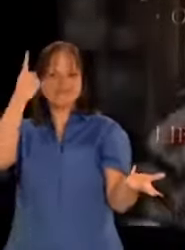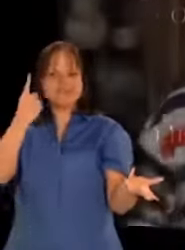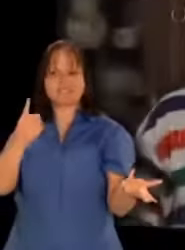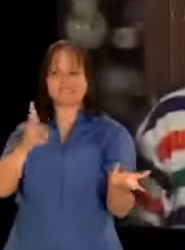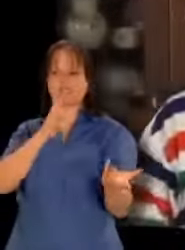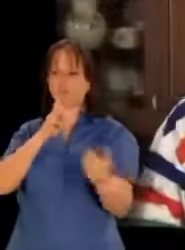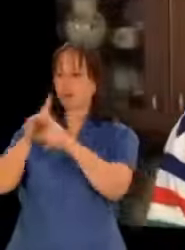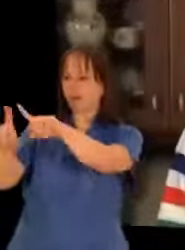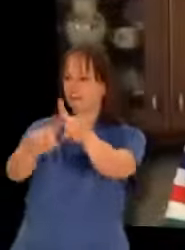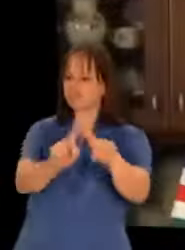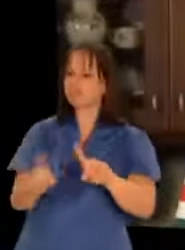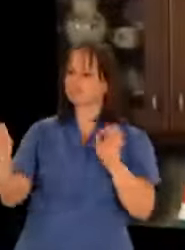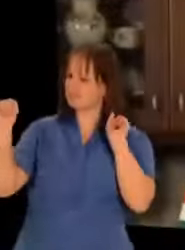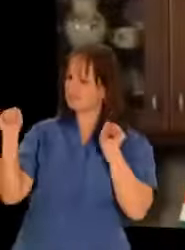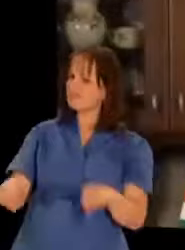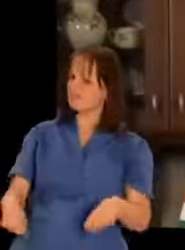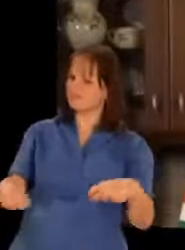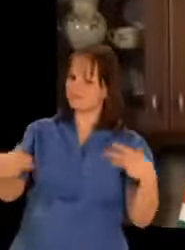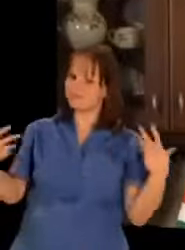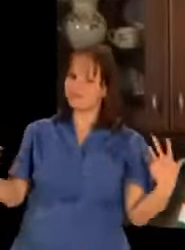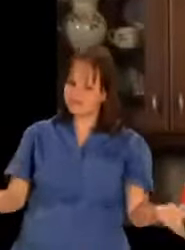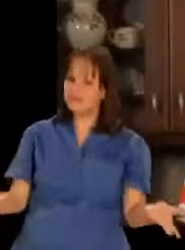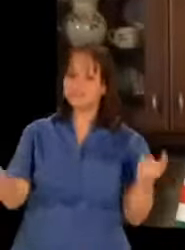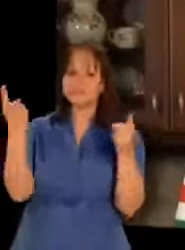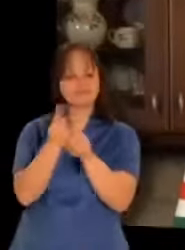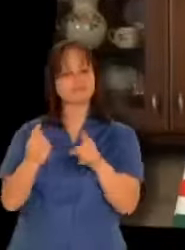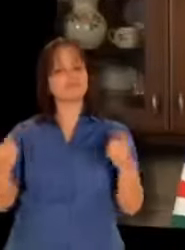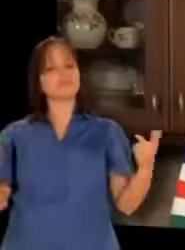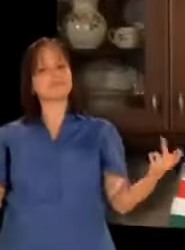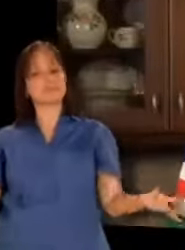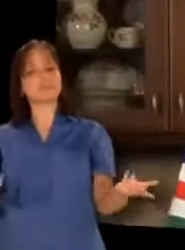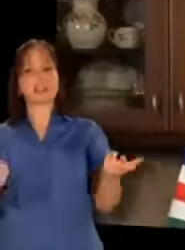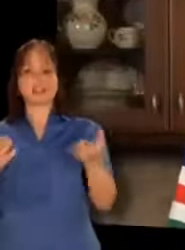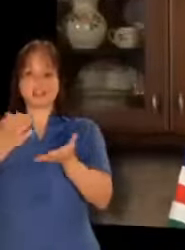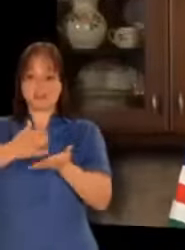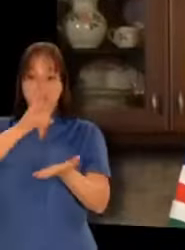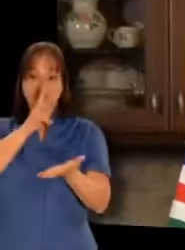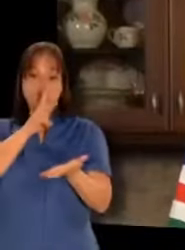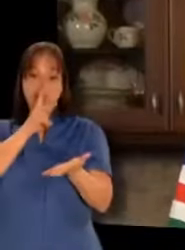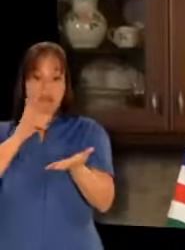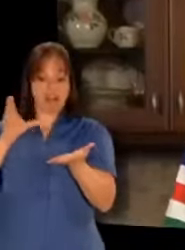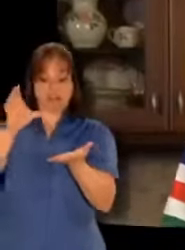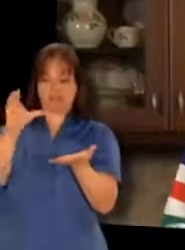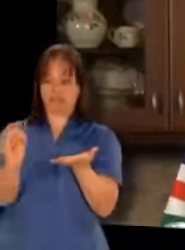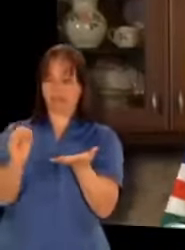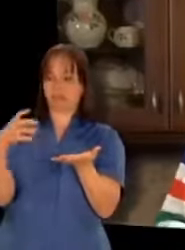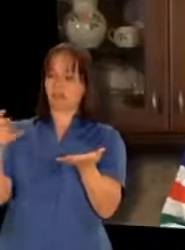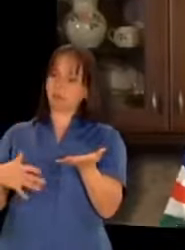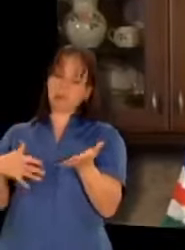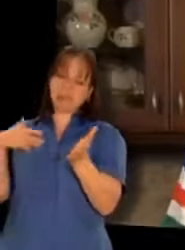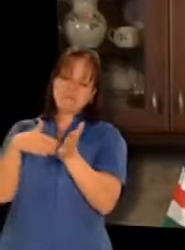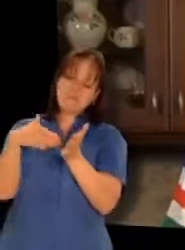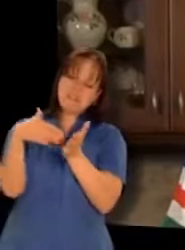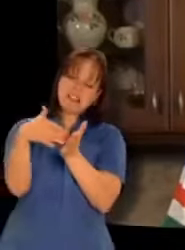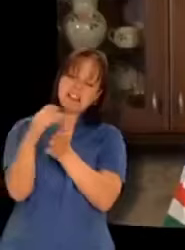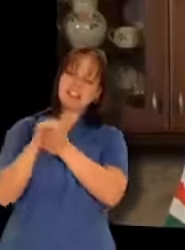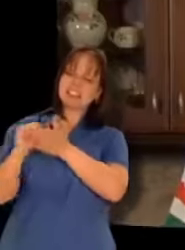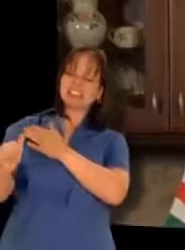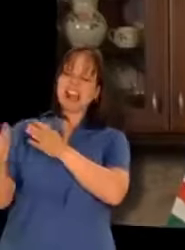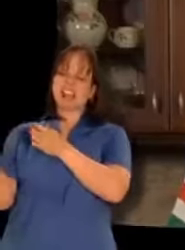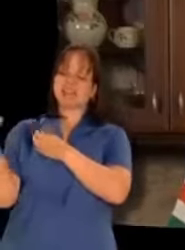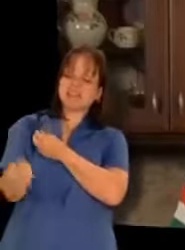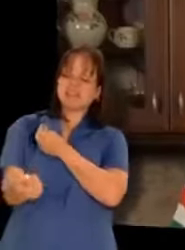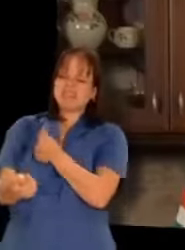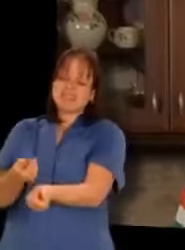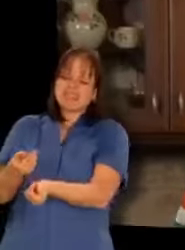sense there could be different qualities of water as well, right? The bottled water industry has invested billions of dollars trying to